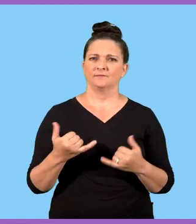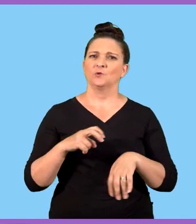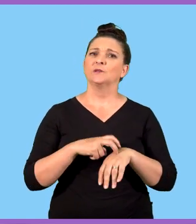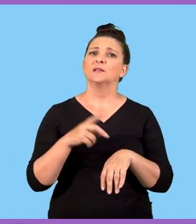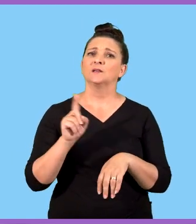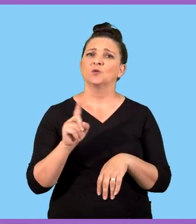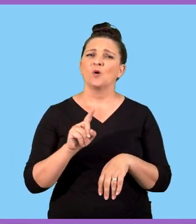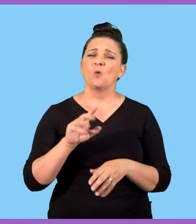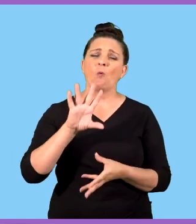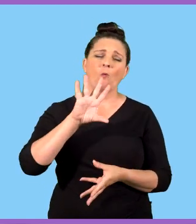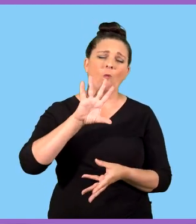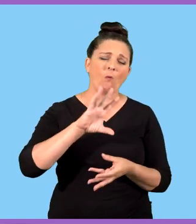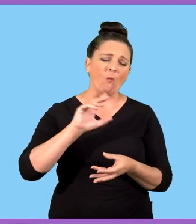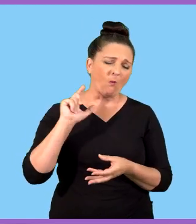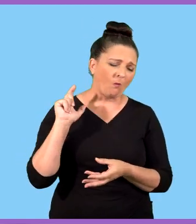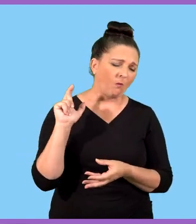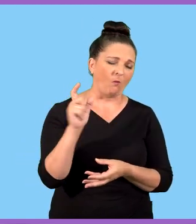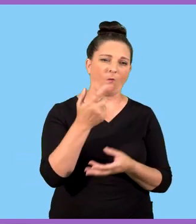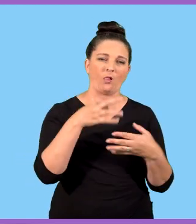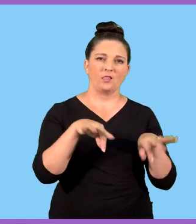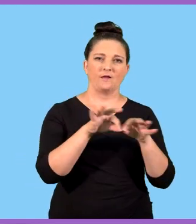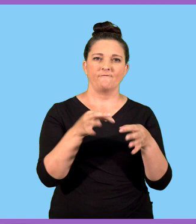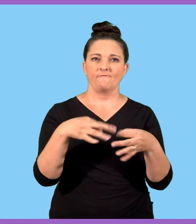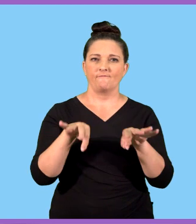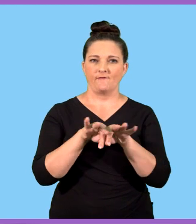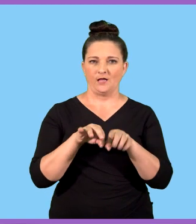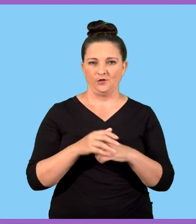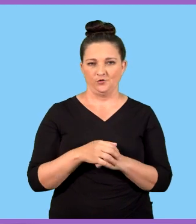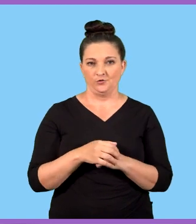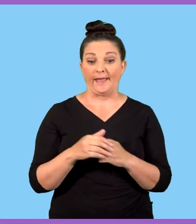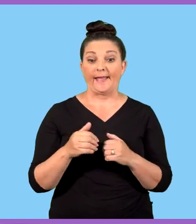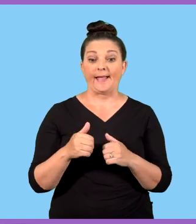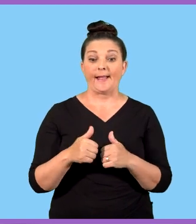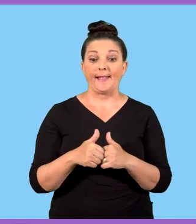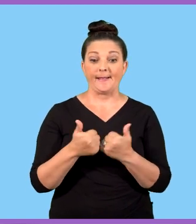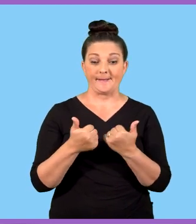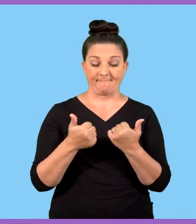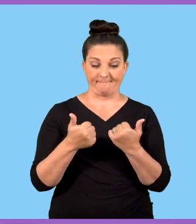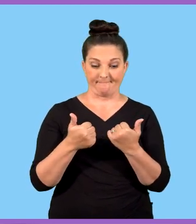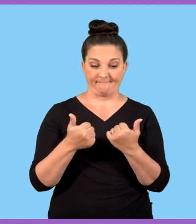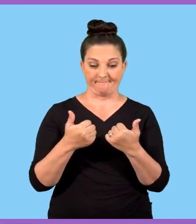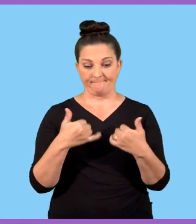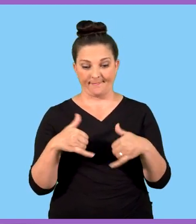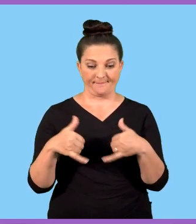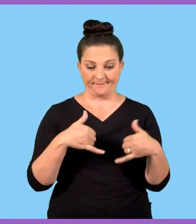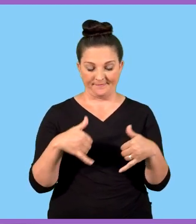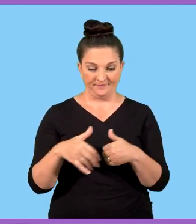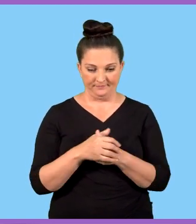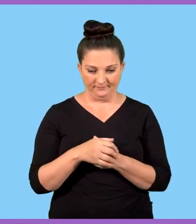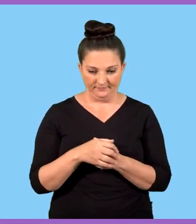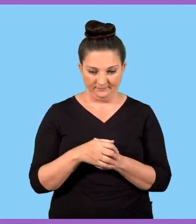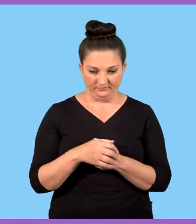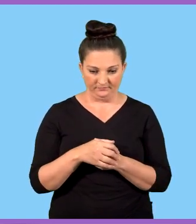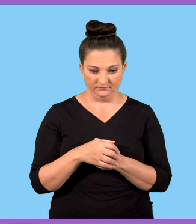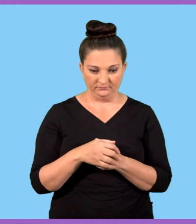have to add up all the values for games played. So matches played would basically